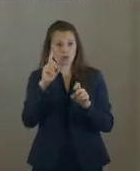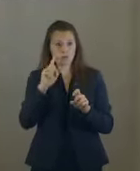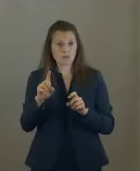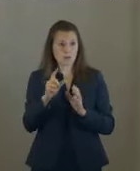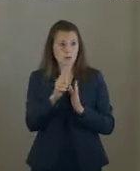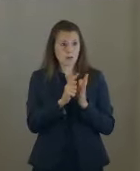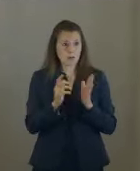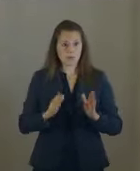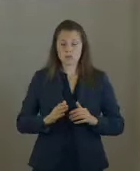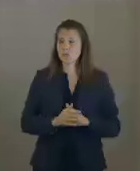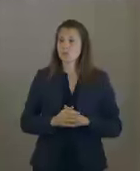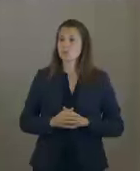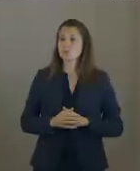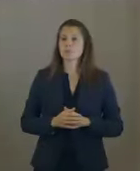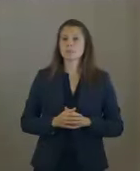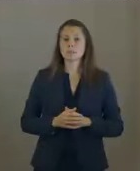Counsel?